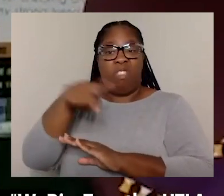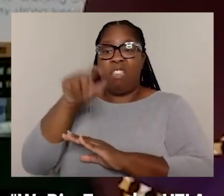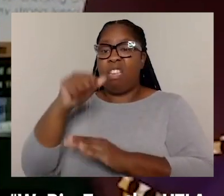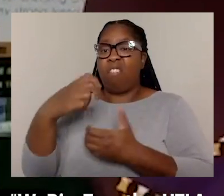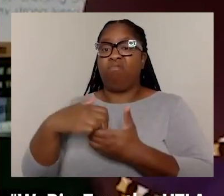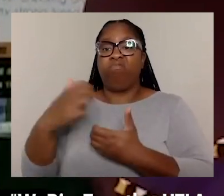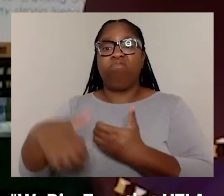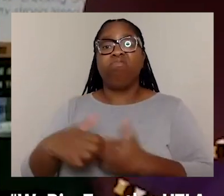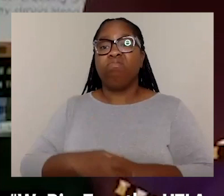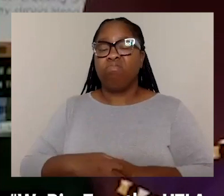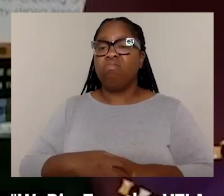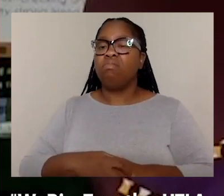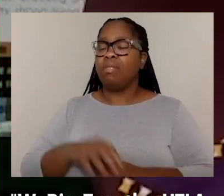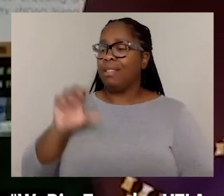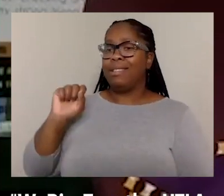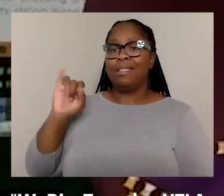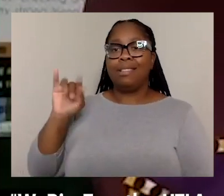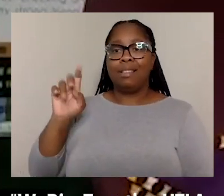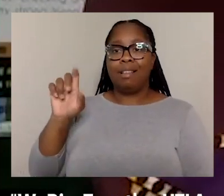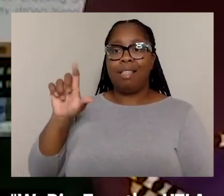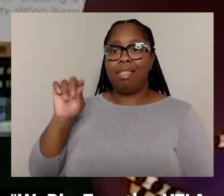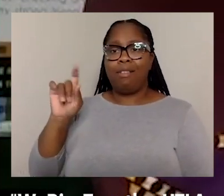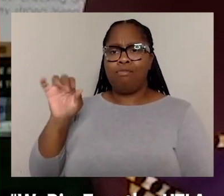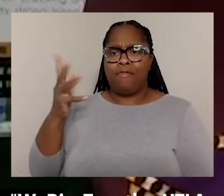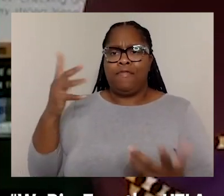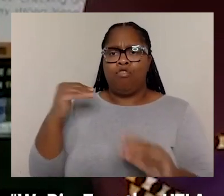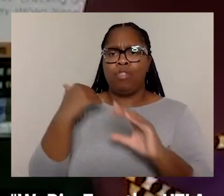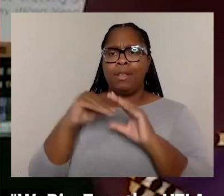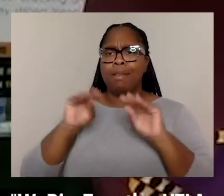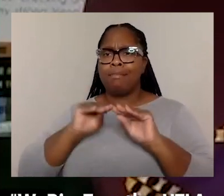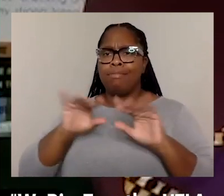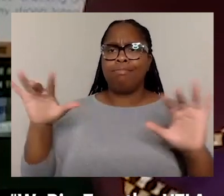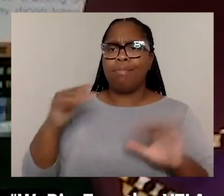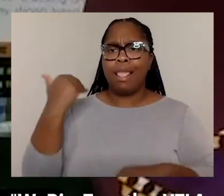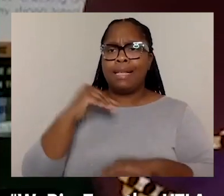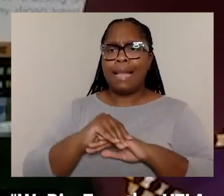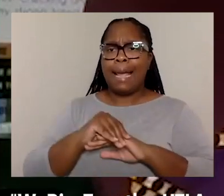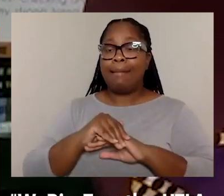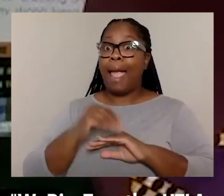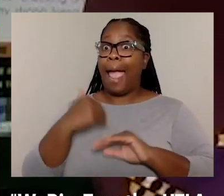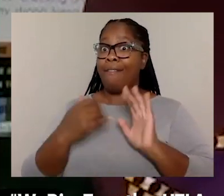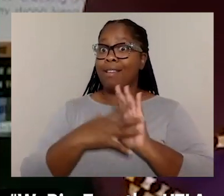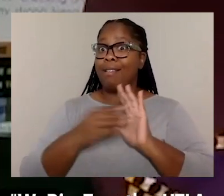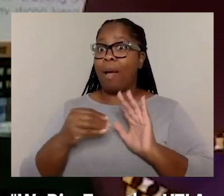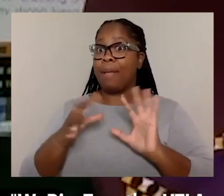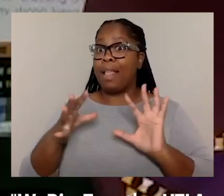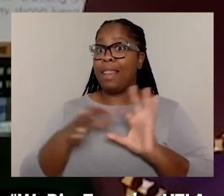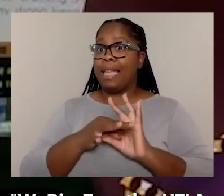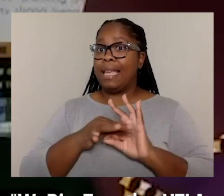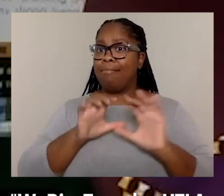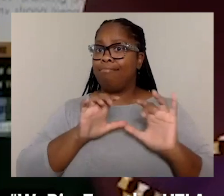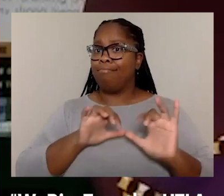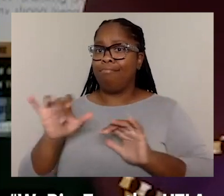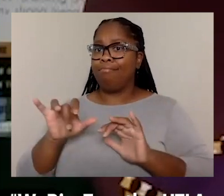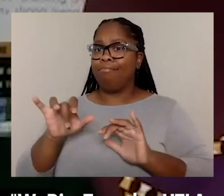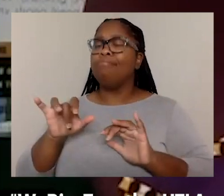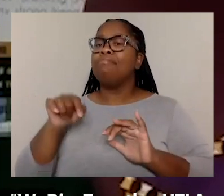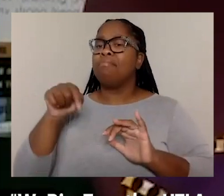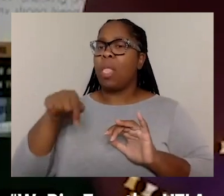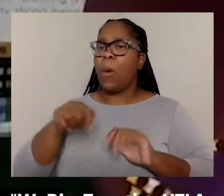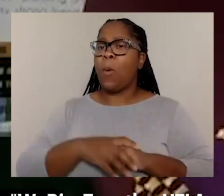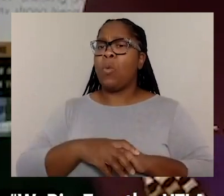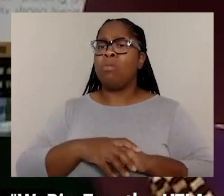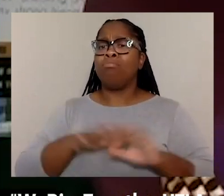night, and we'll put a copy in the comments below. So a shout out to our amazing school